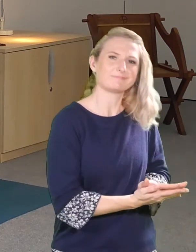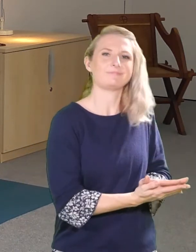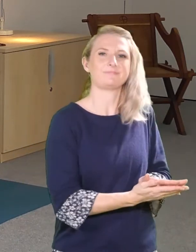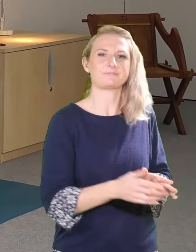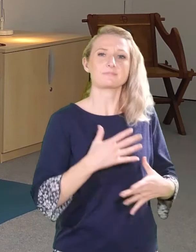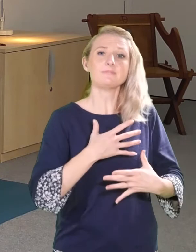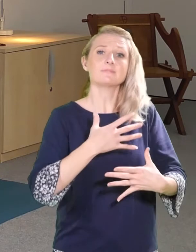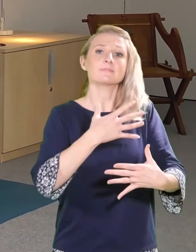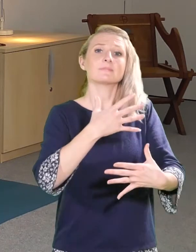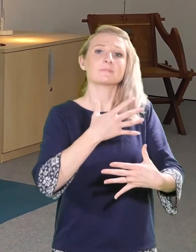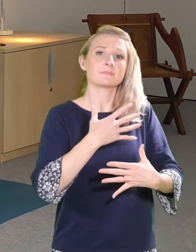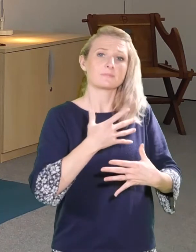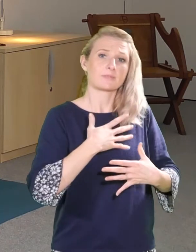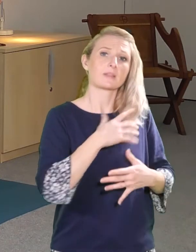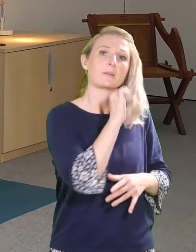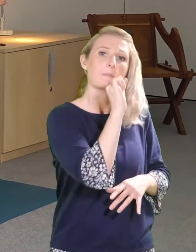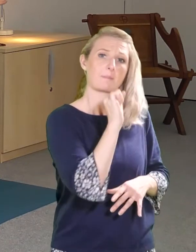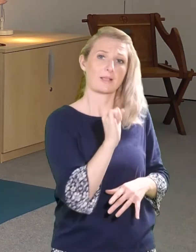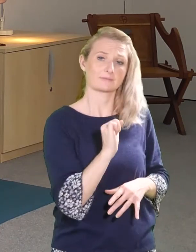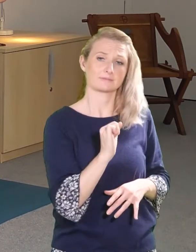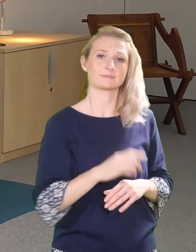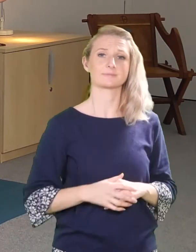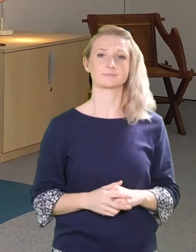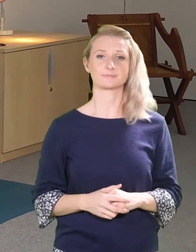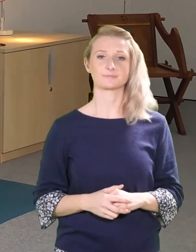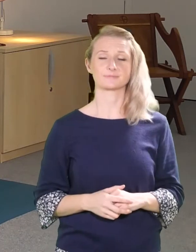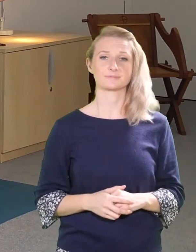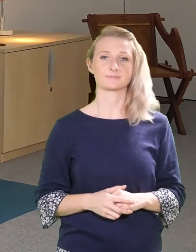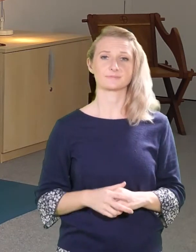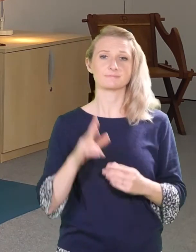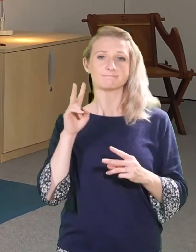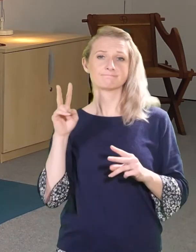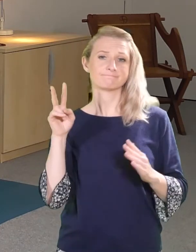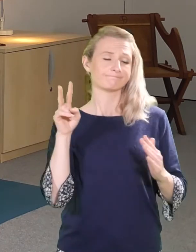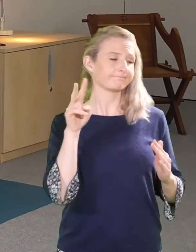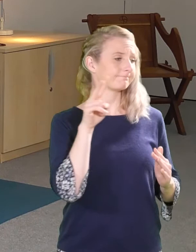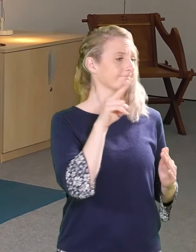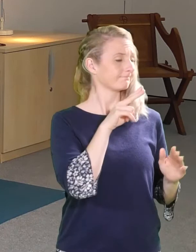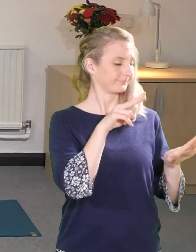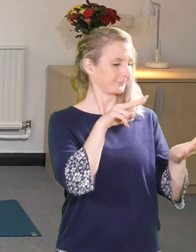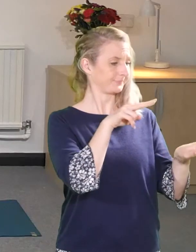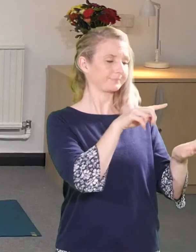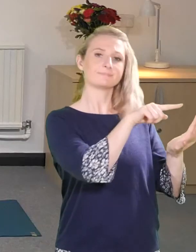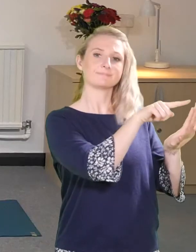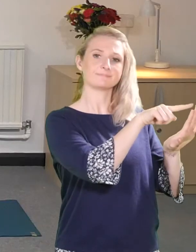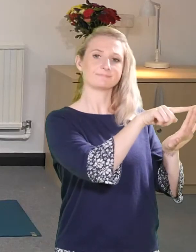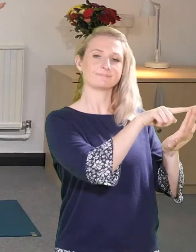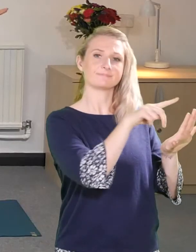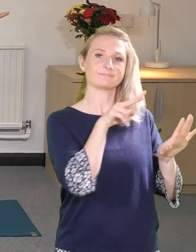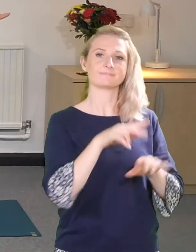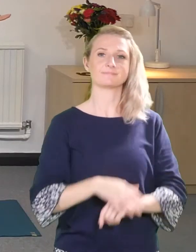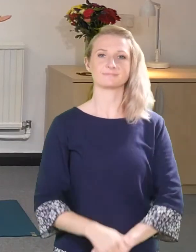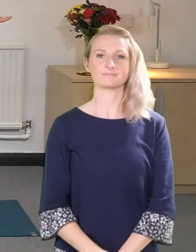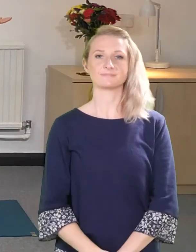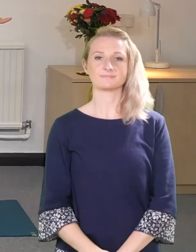Exhale, bend the front knee, turn the head, looking down towards one point for your